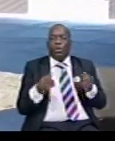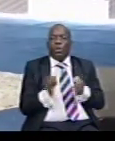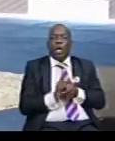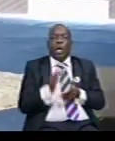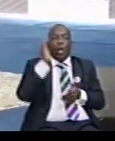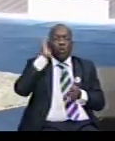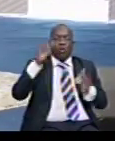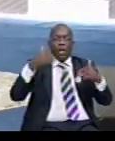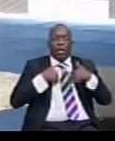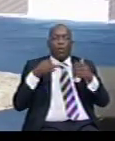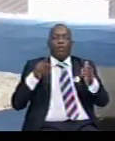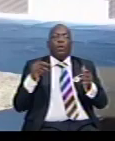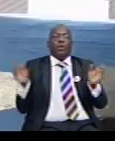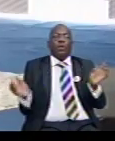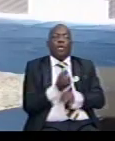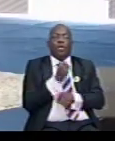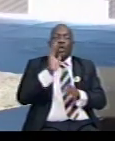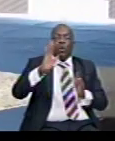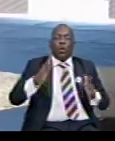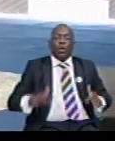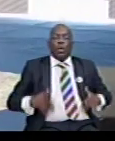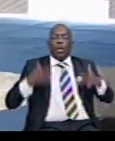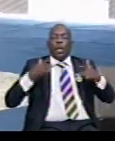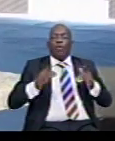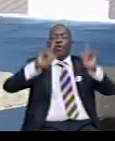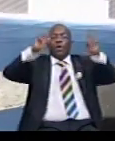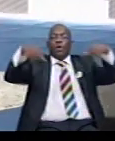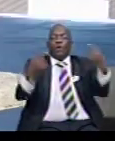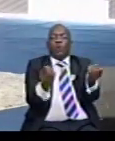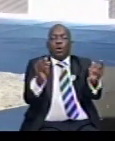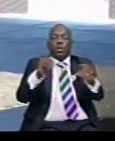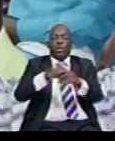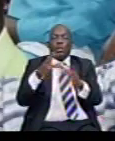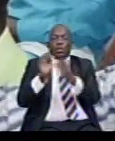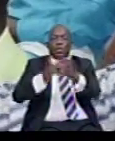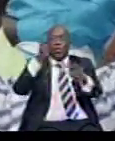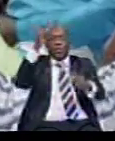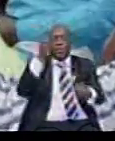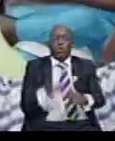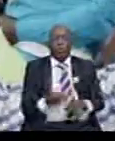your life, gone in Jesus'